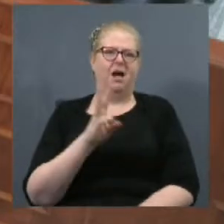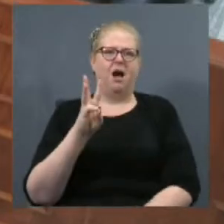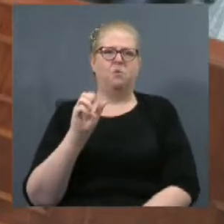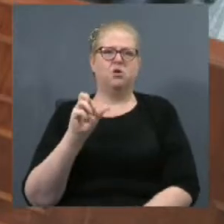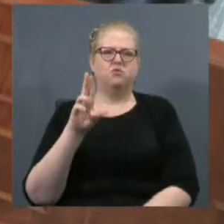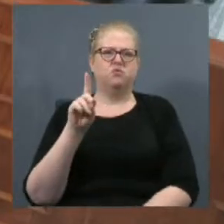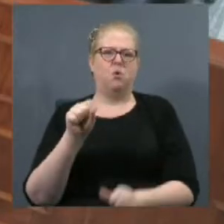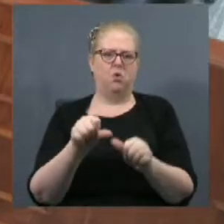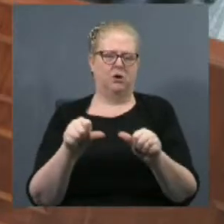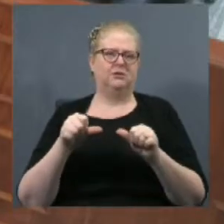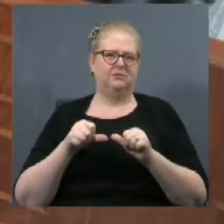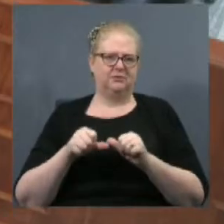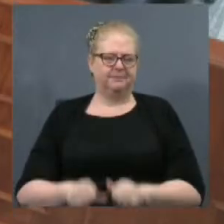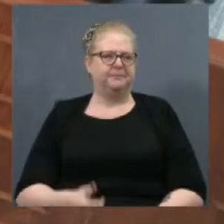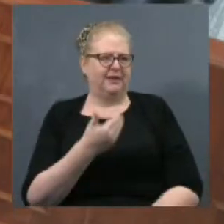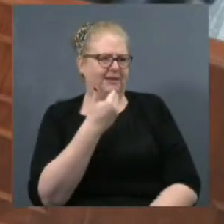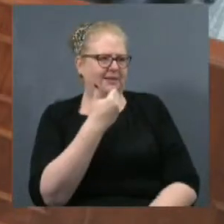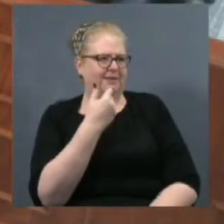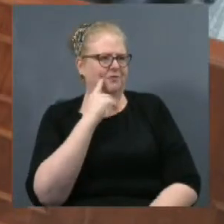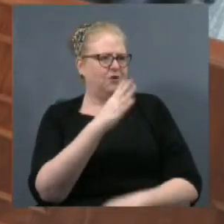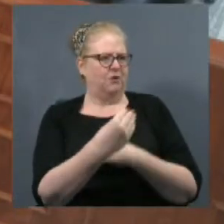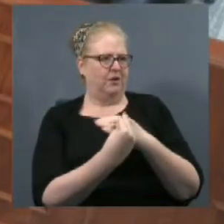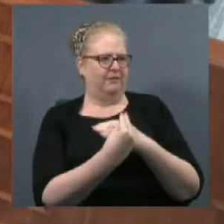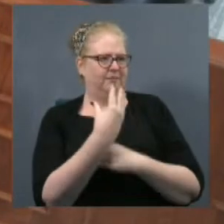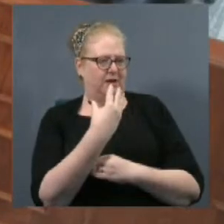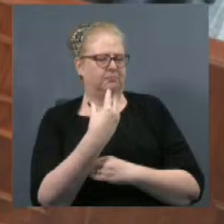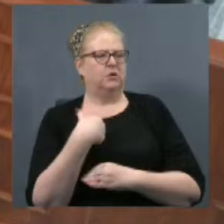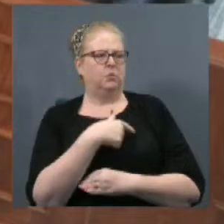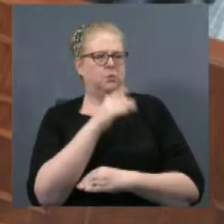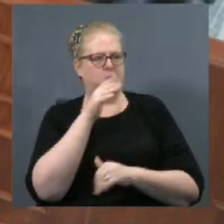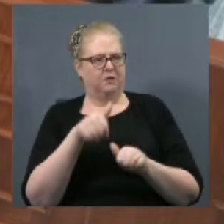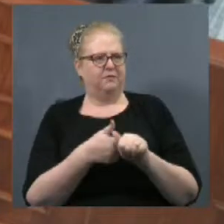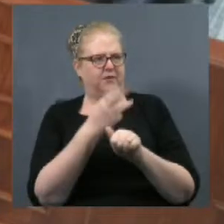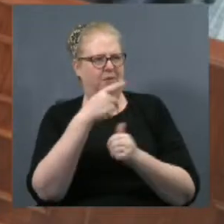advisement. We'll follow up with you. Thank you.